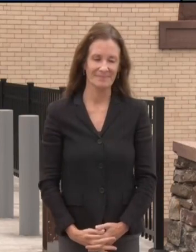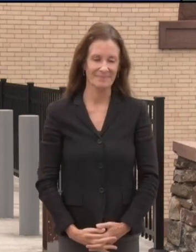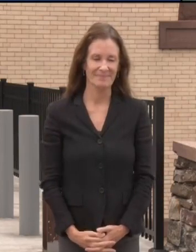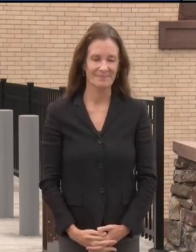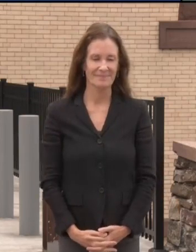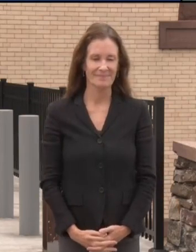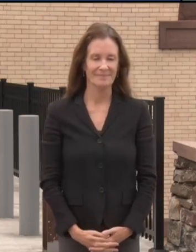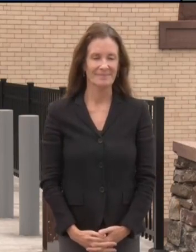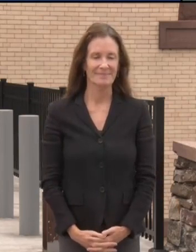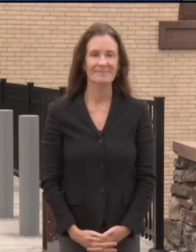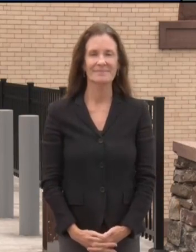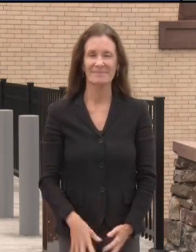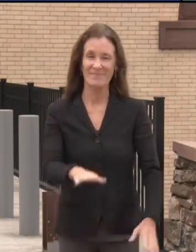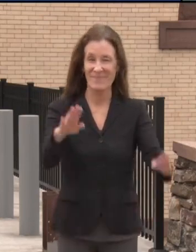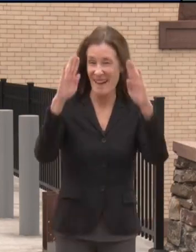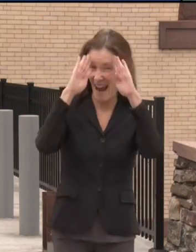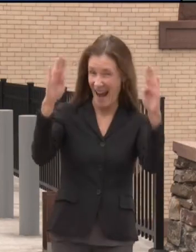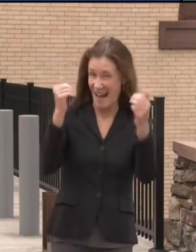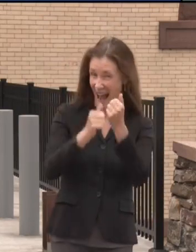Hi, everyone.